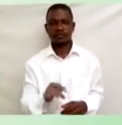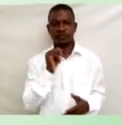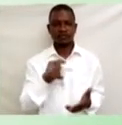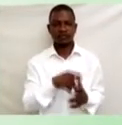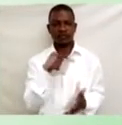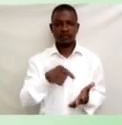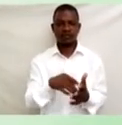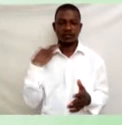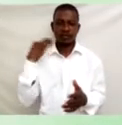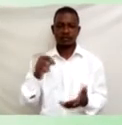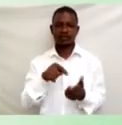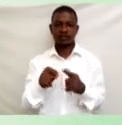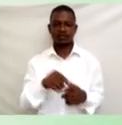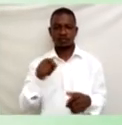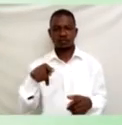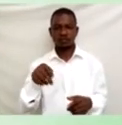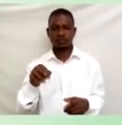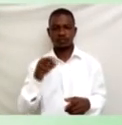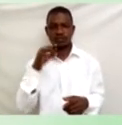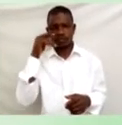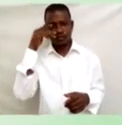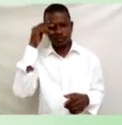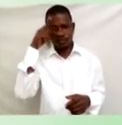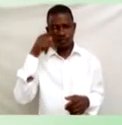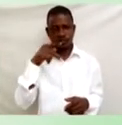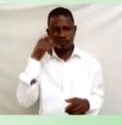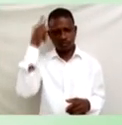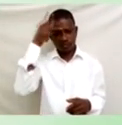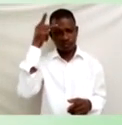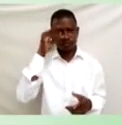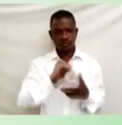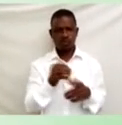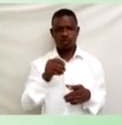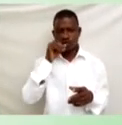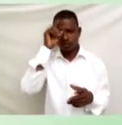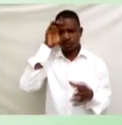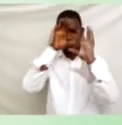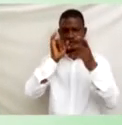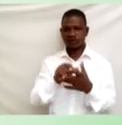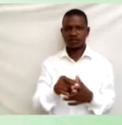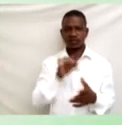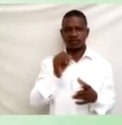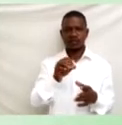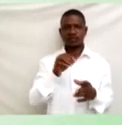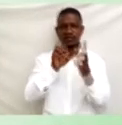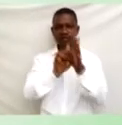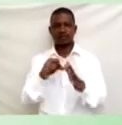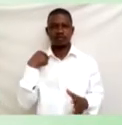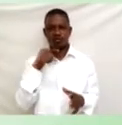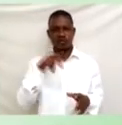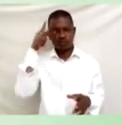Fifth, the subjunctive mood also shows